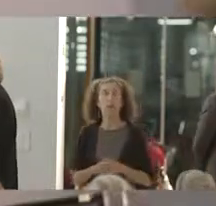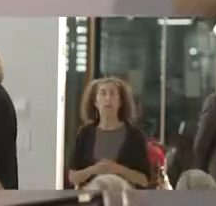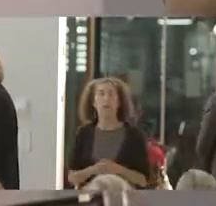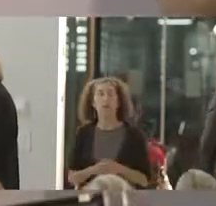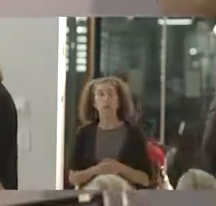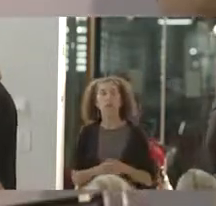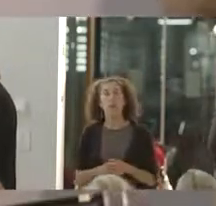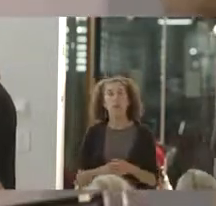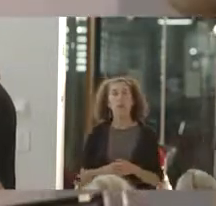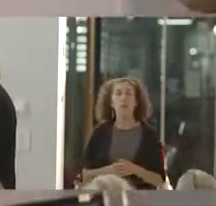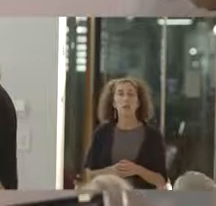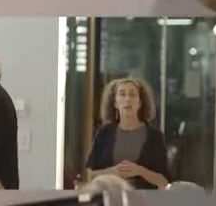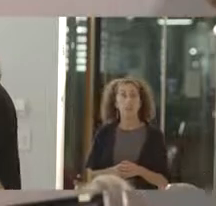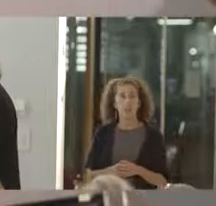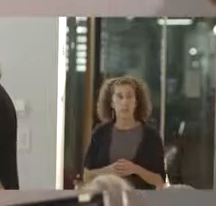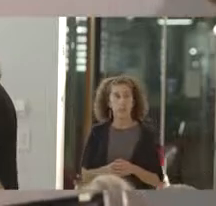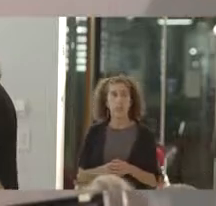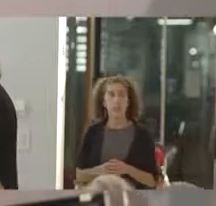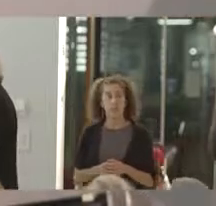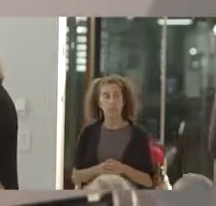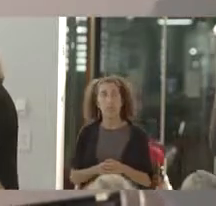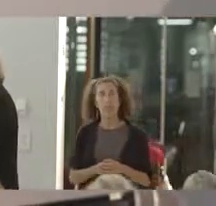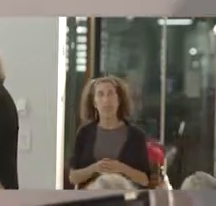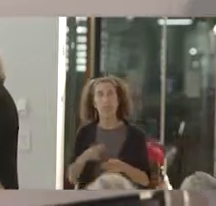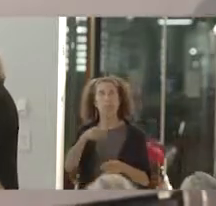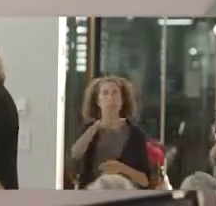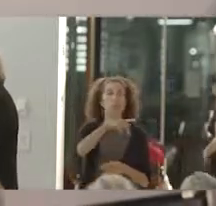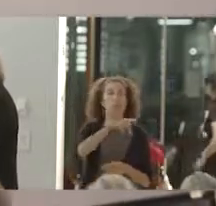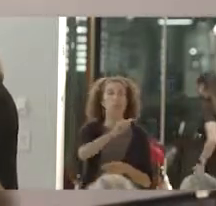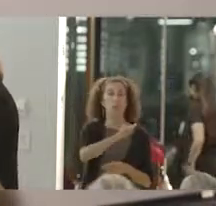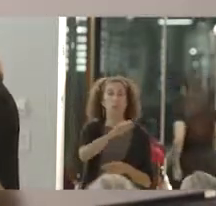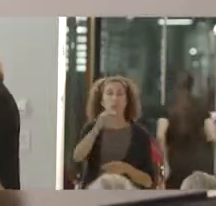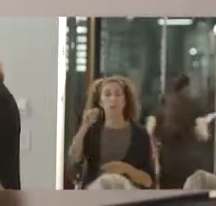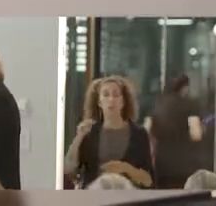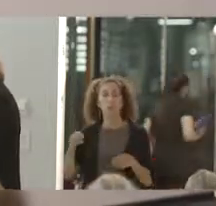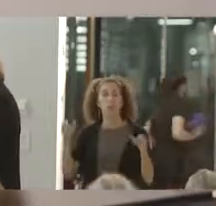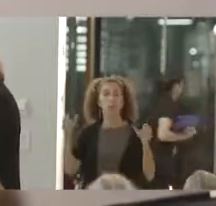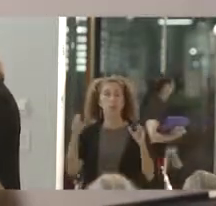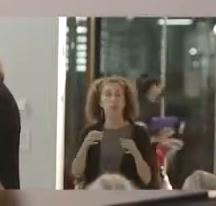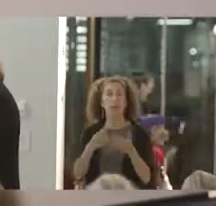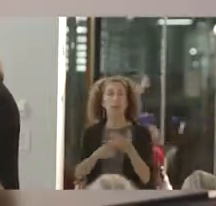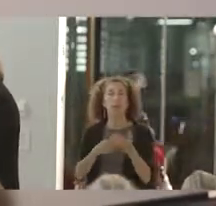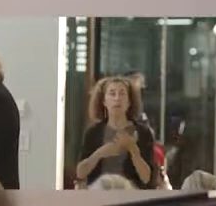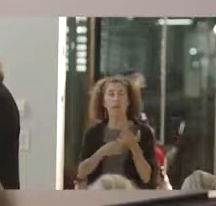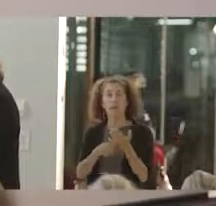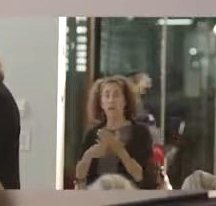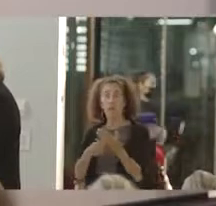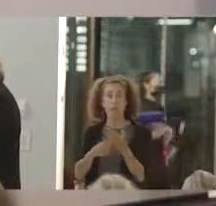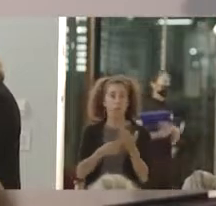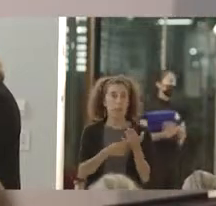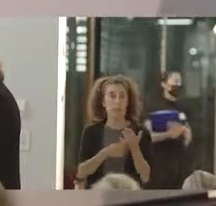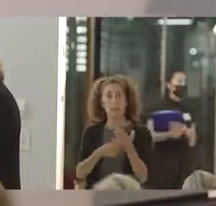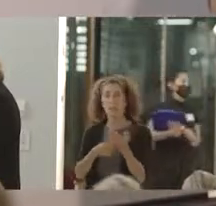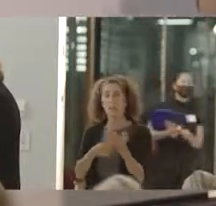been in discussions with the Port Authority about the ferry terminal. Some of the conversations were about the difficulties